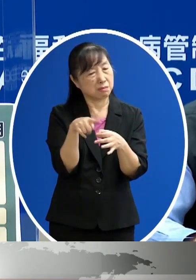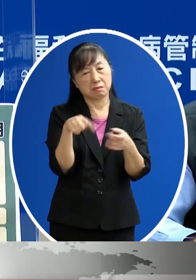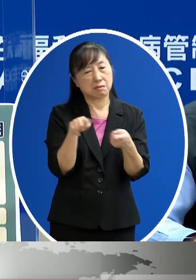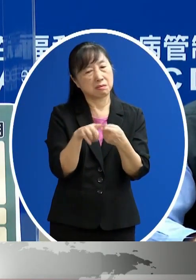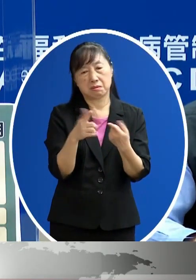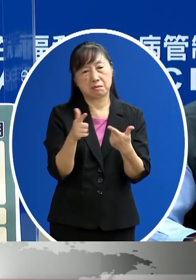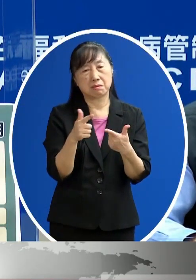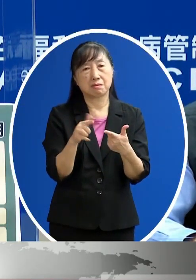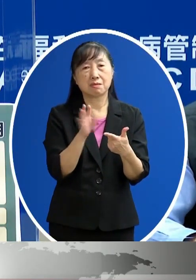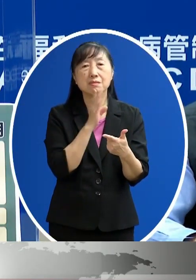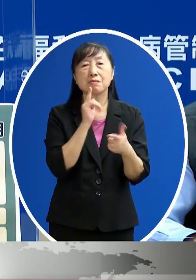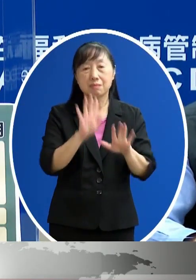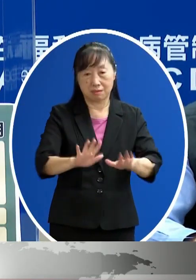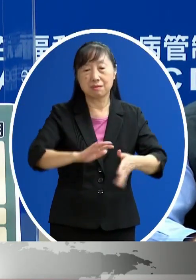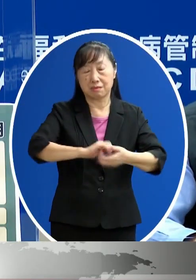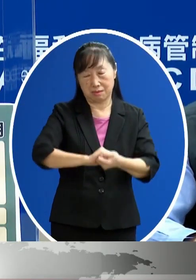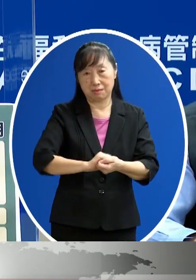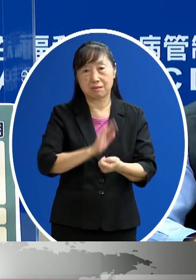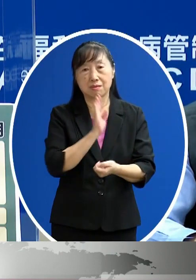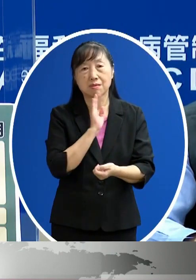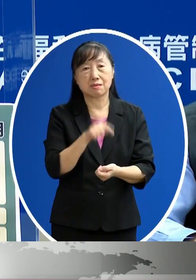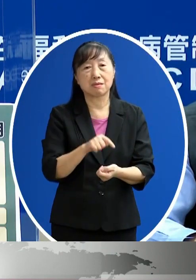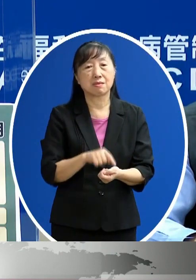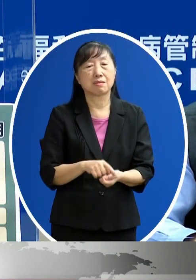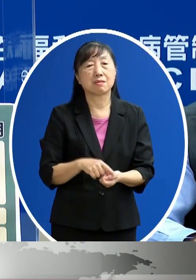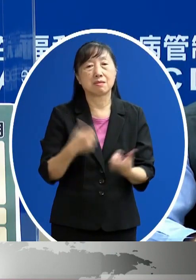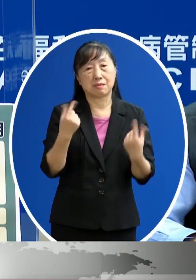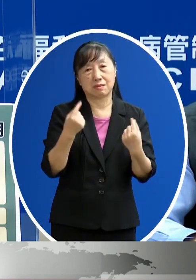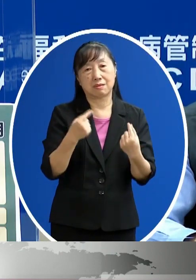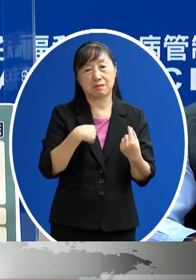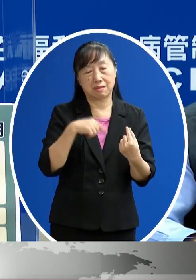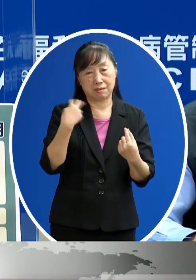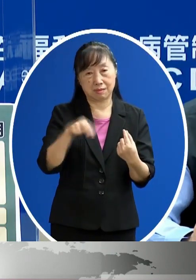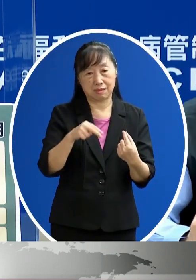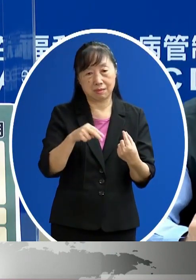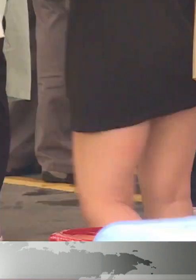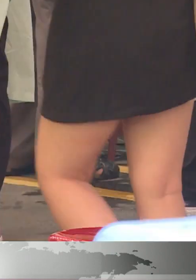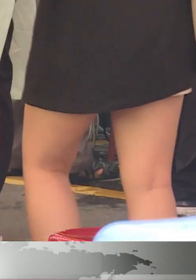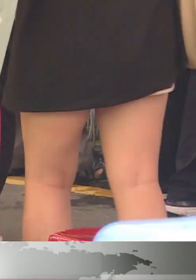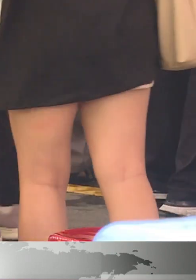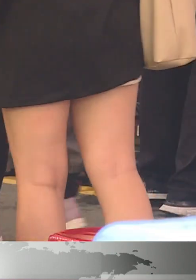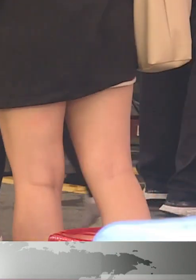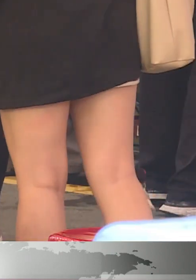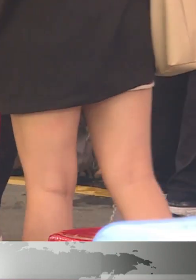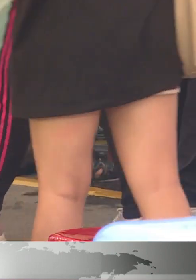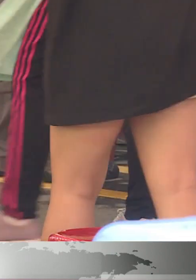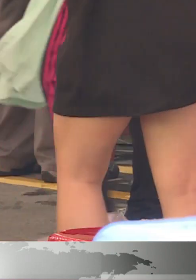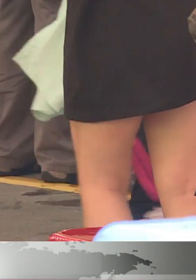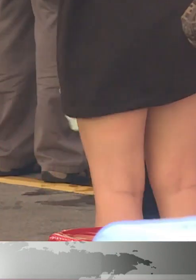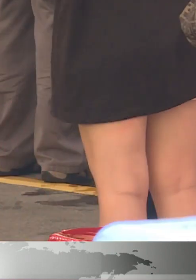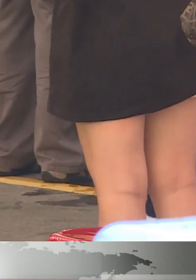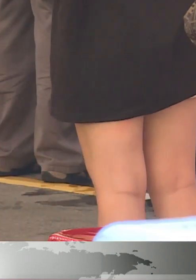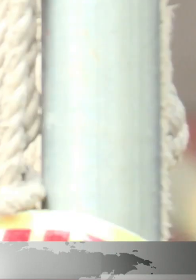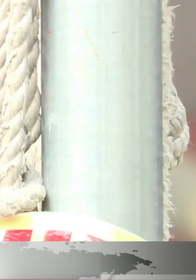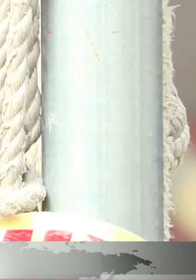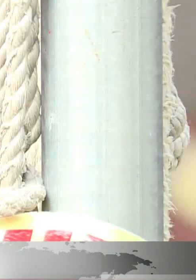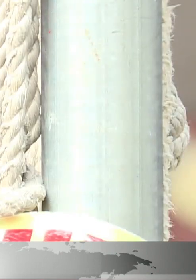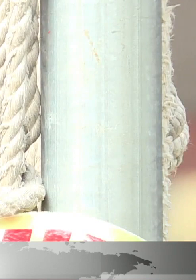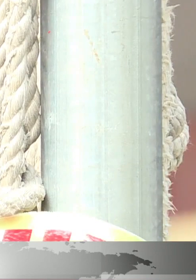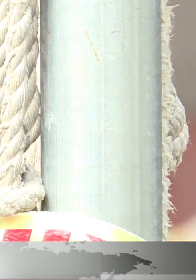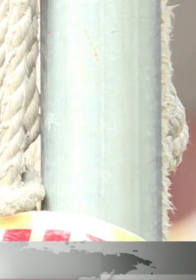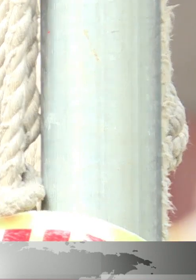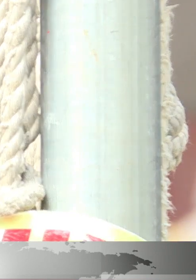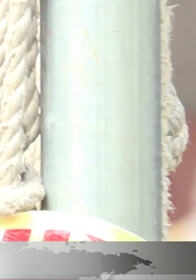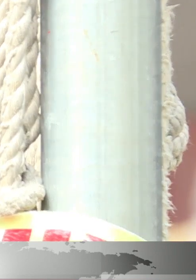There is probably not a strong link between these two groups. But since there is a definite answer here,